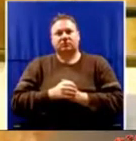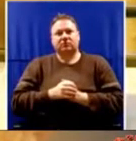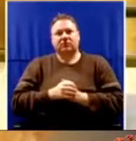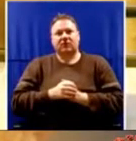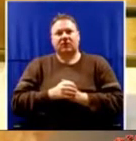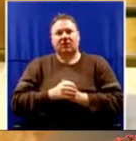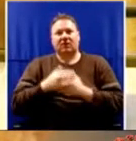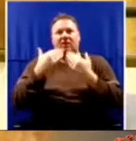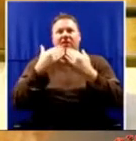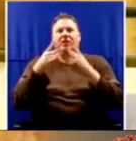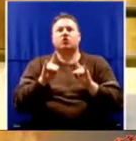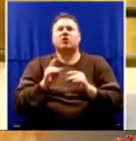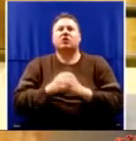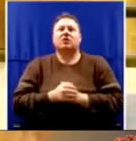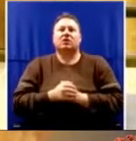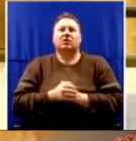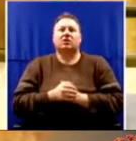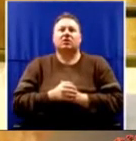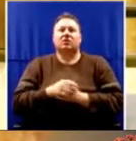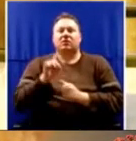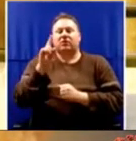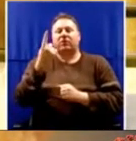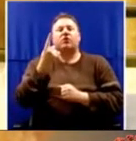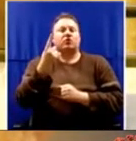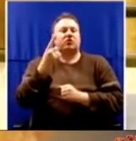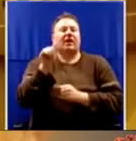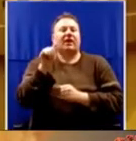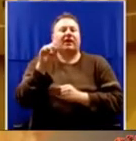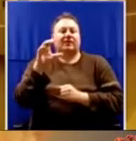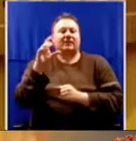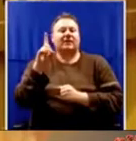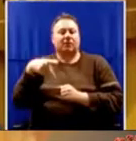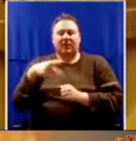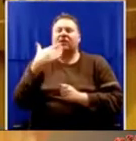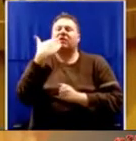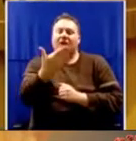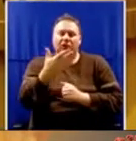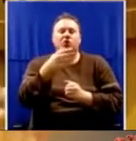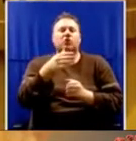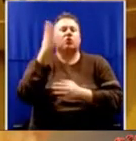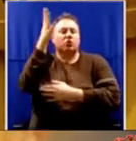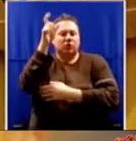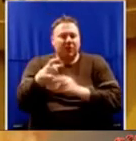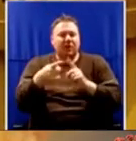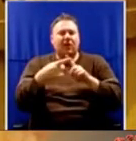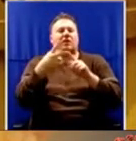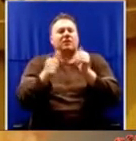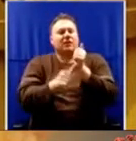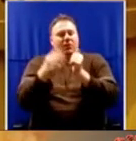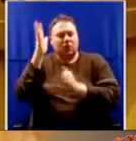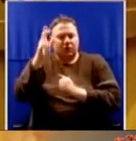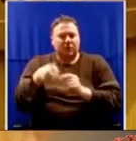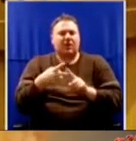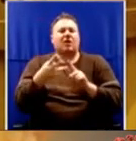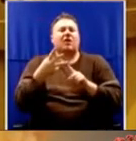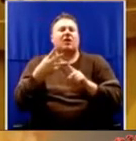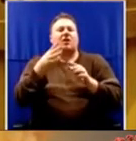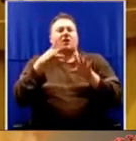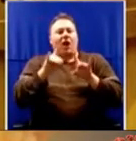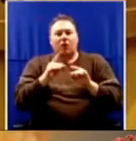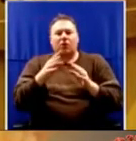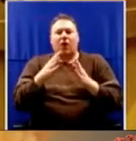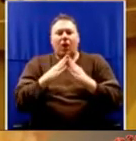Thank you, House Chair. May we firstly, from the ACDP side, thank the Speaker, the Deputy Speaker, House Chairs, and all parliamentary staff for their incredibly